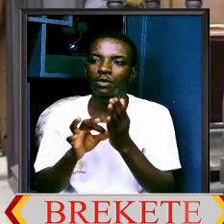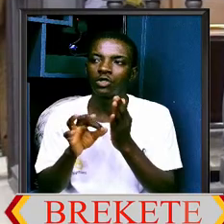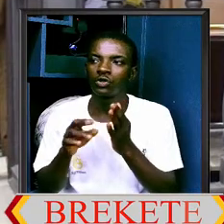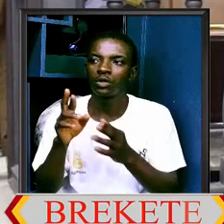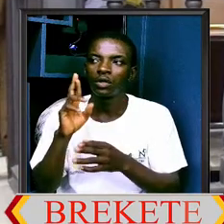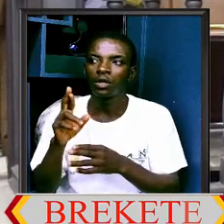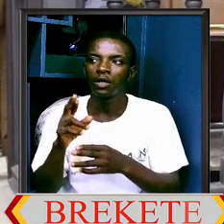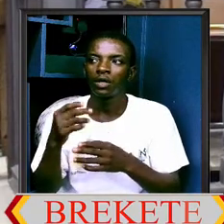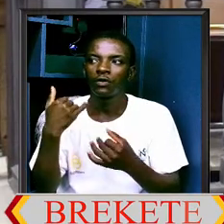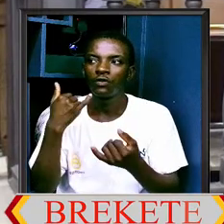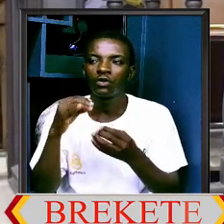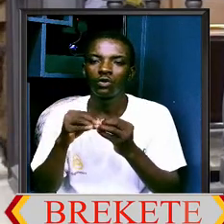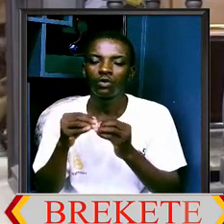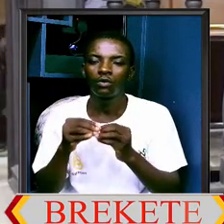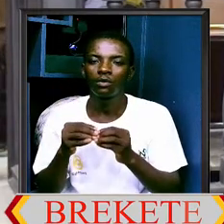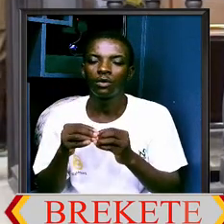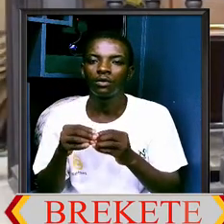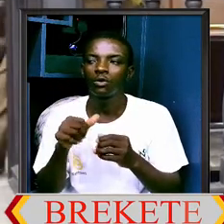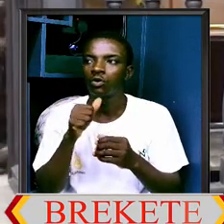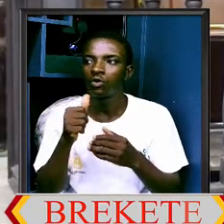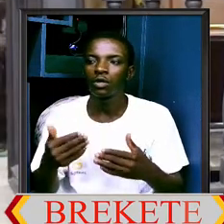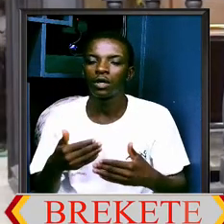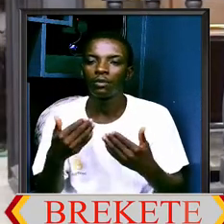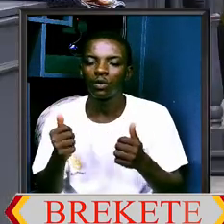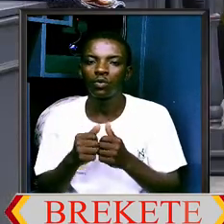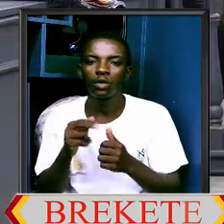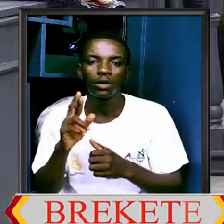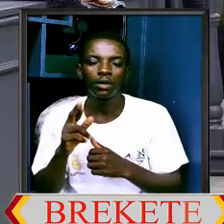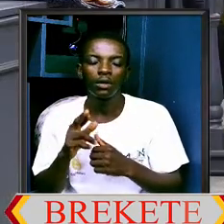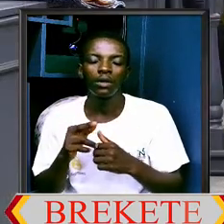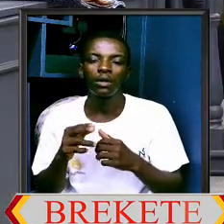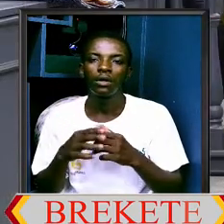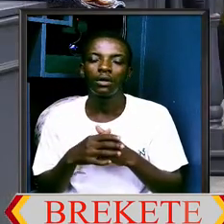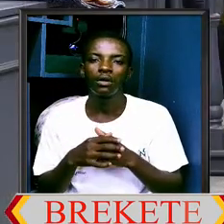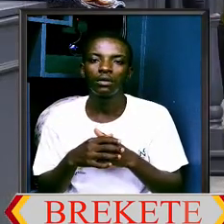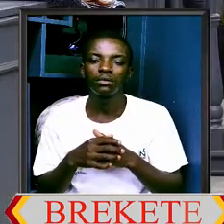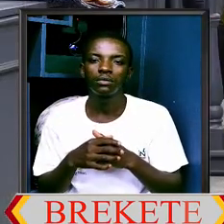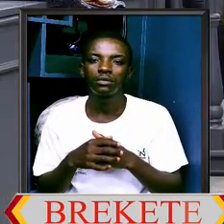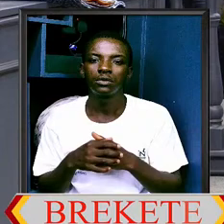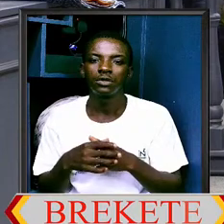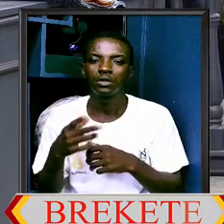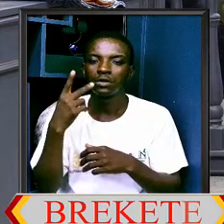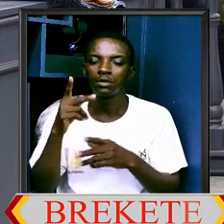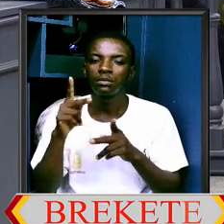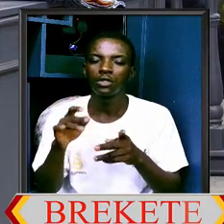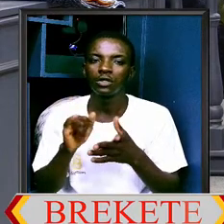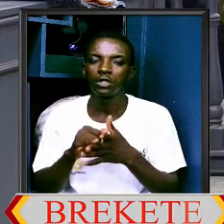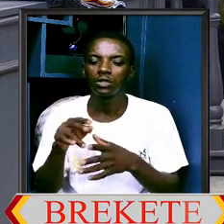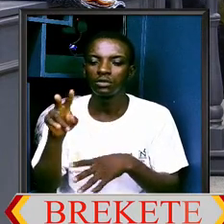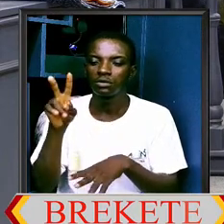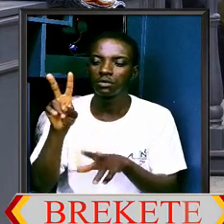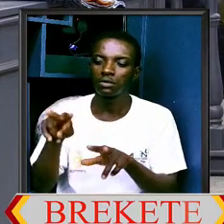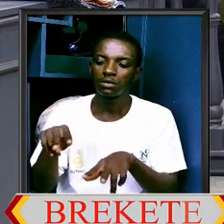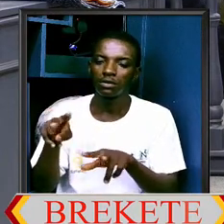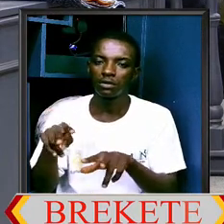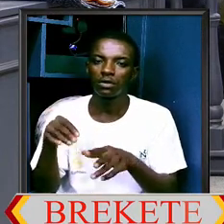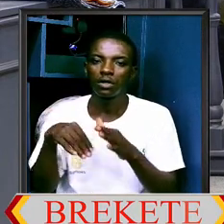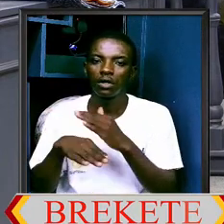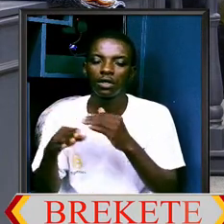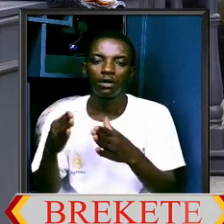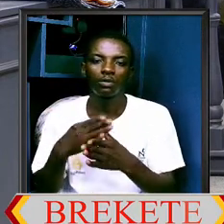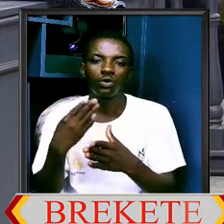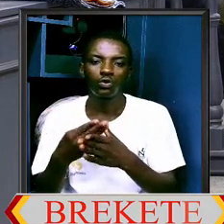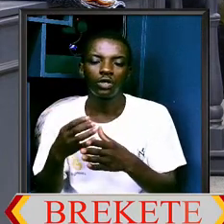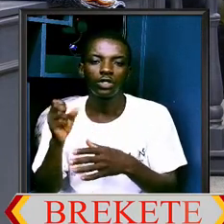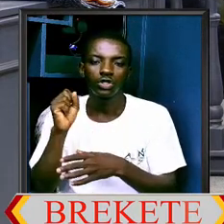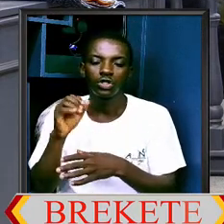her phone number, but I'm not happy with her. Okay. She resembles person where she finish go enter